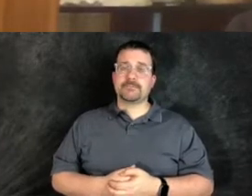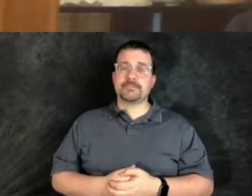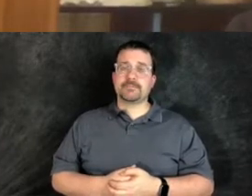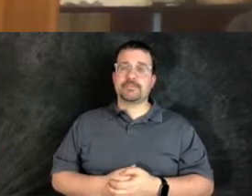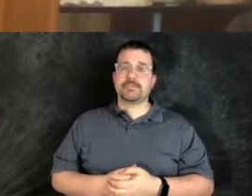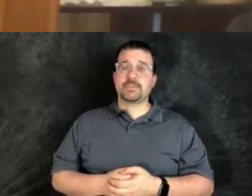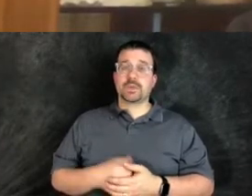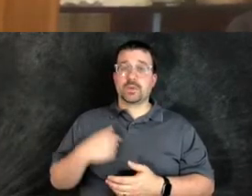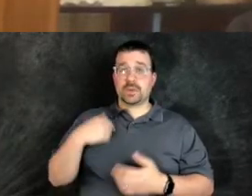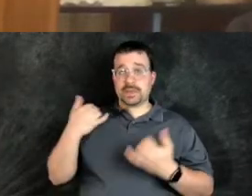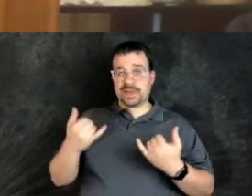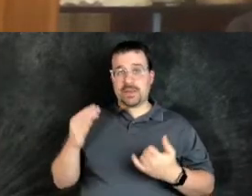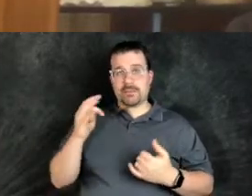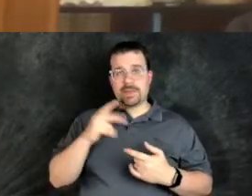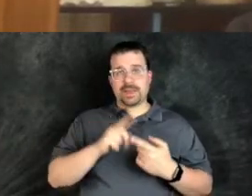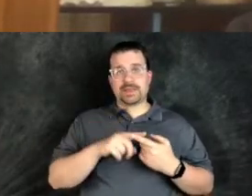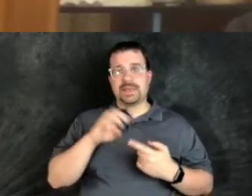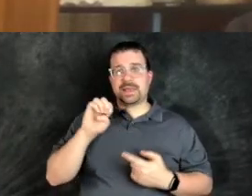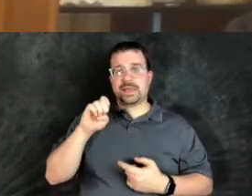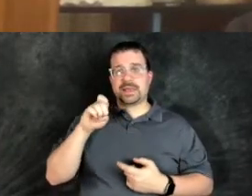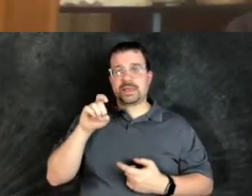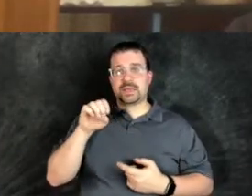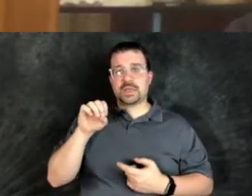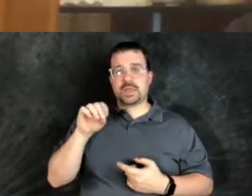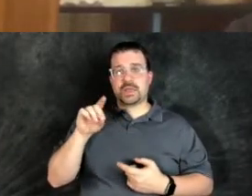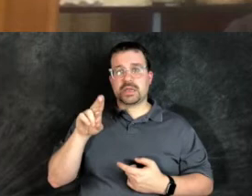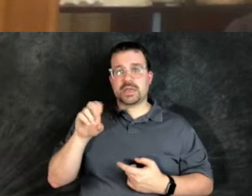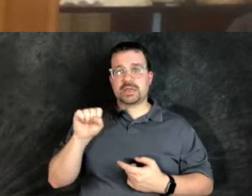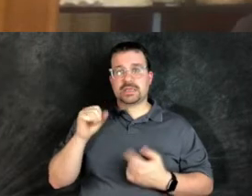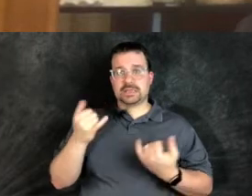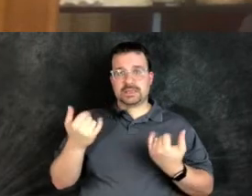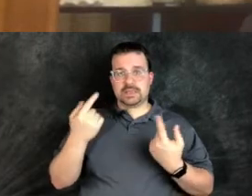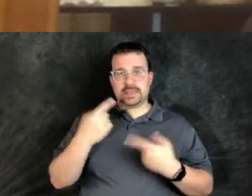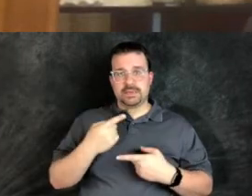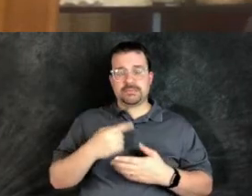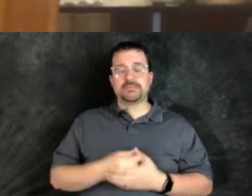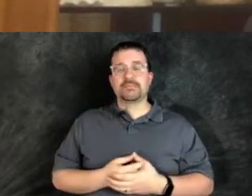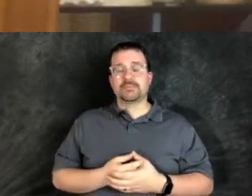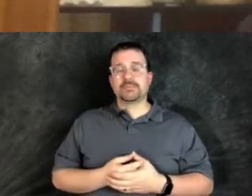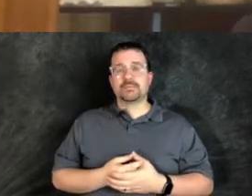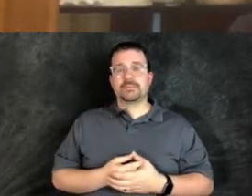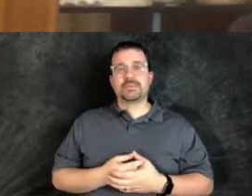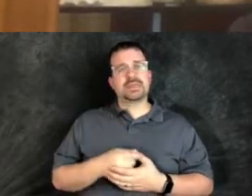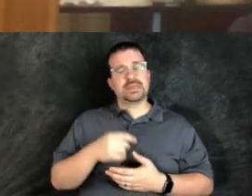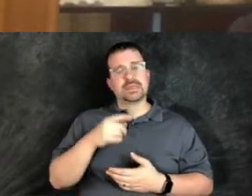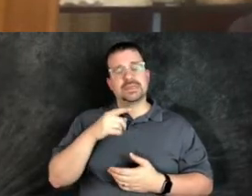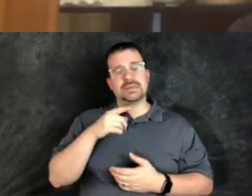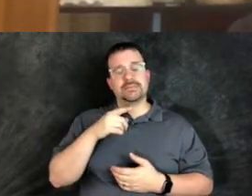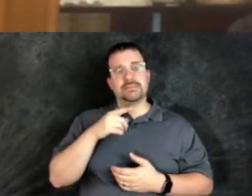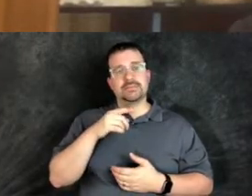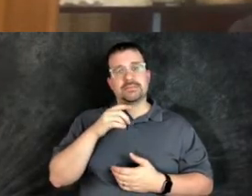But we return to Exodus today, and Exodus is really